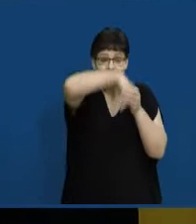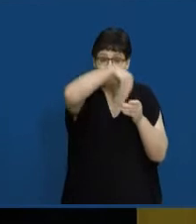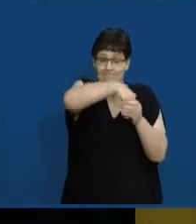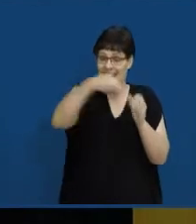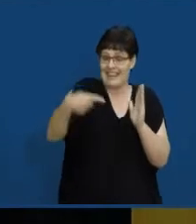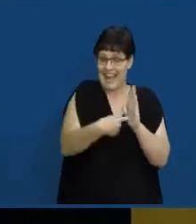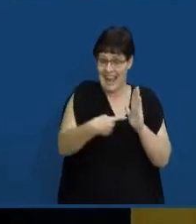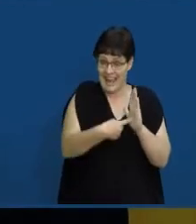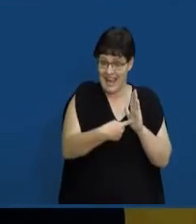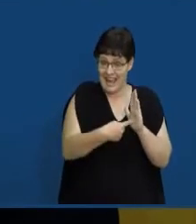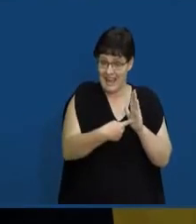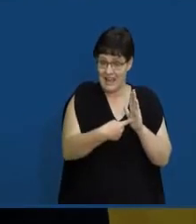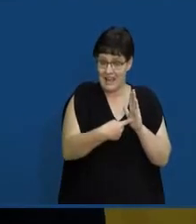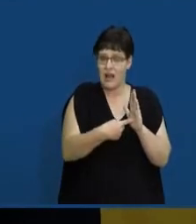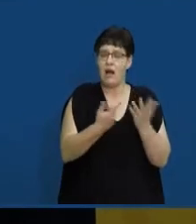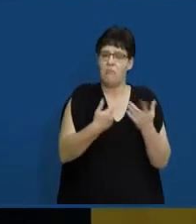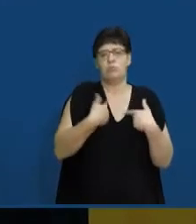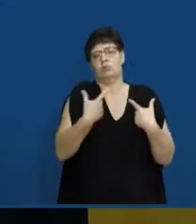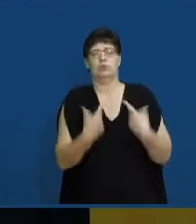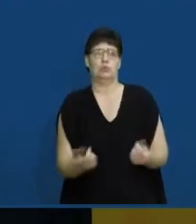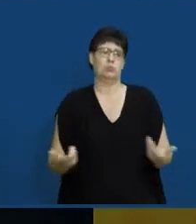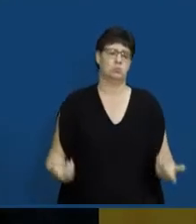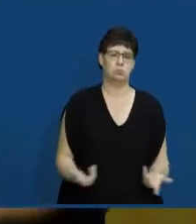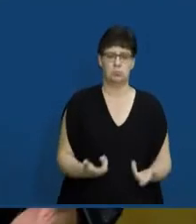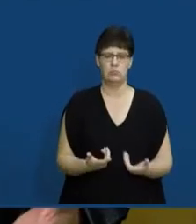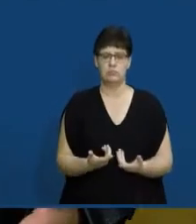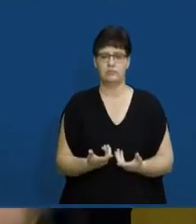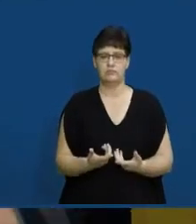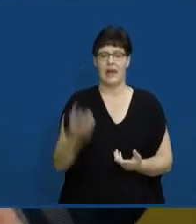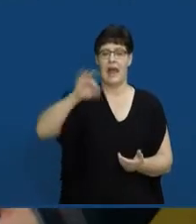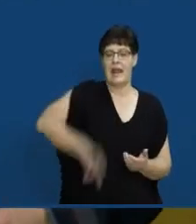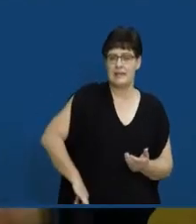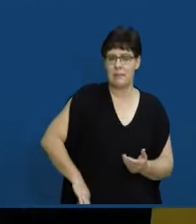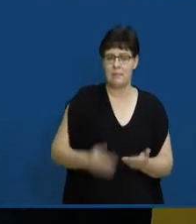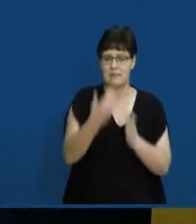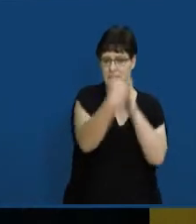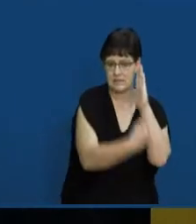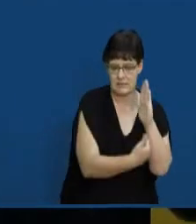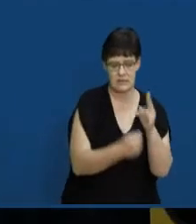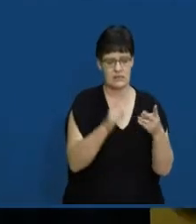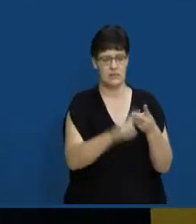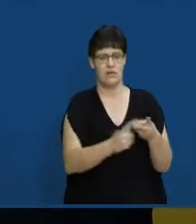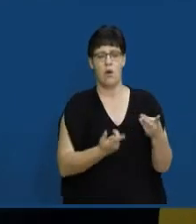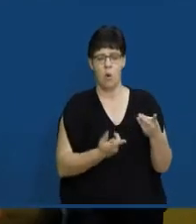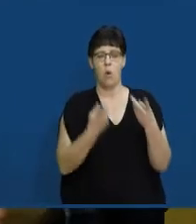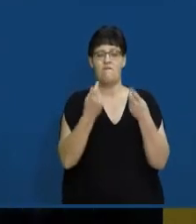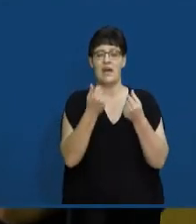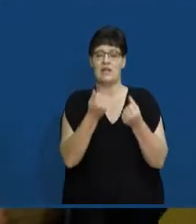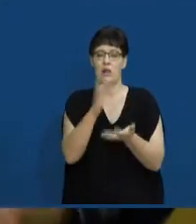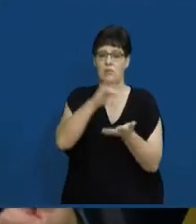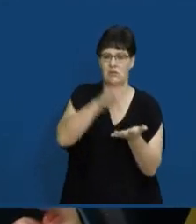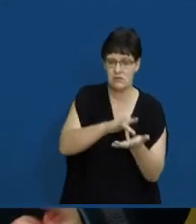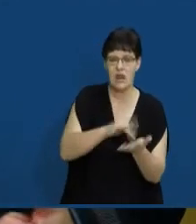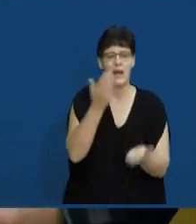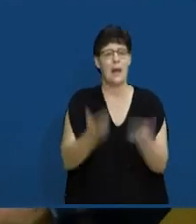financial statements, that means while you're doing an income statement or you're doing a financial position, namely